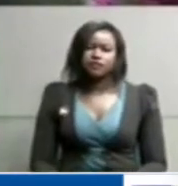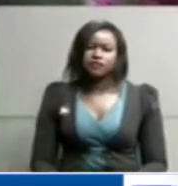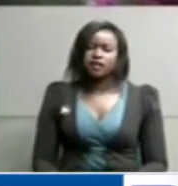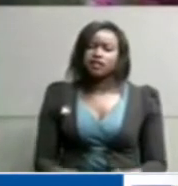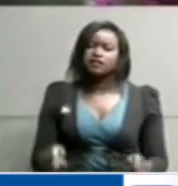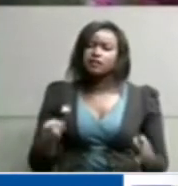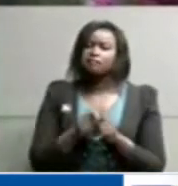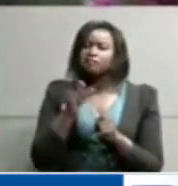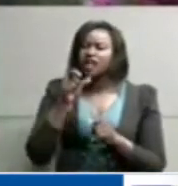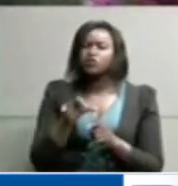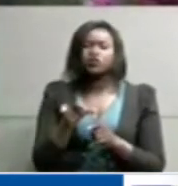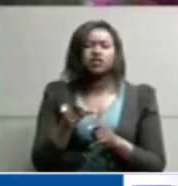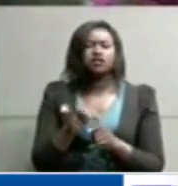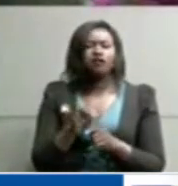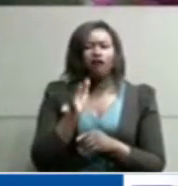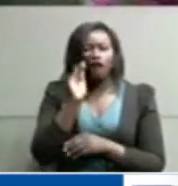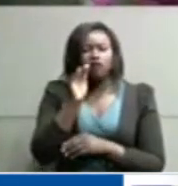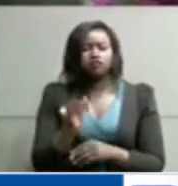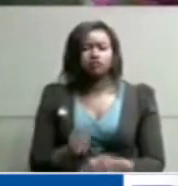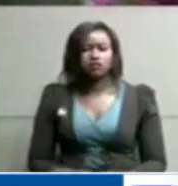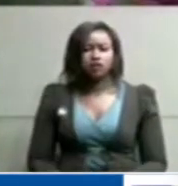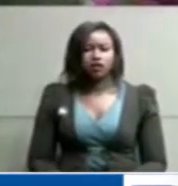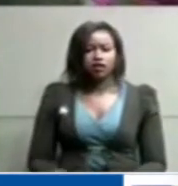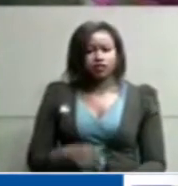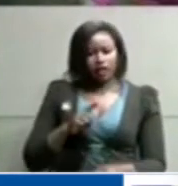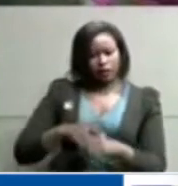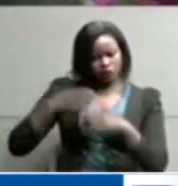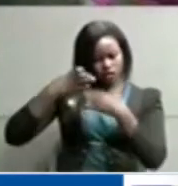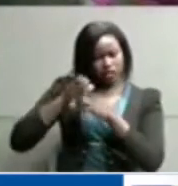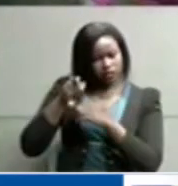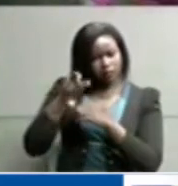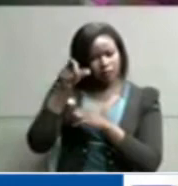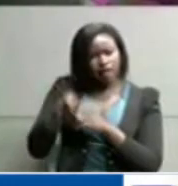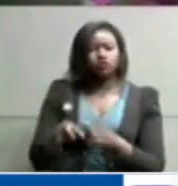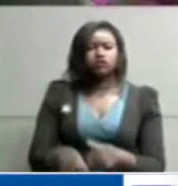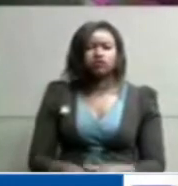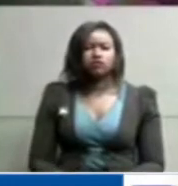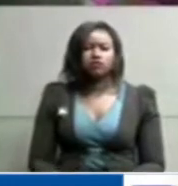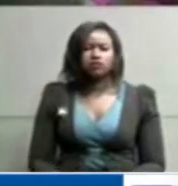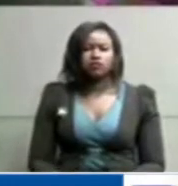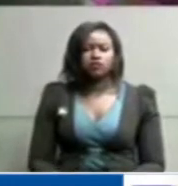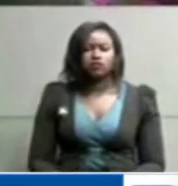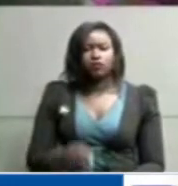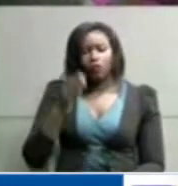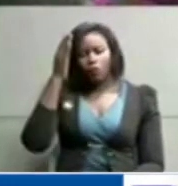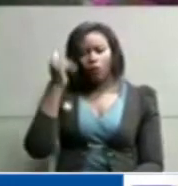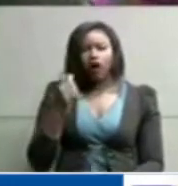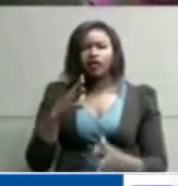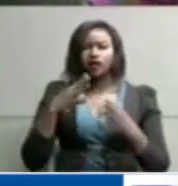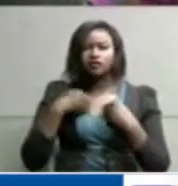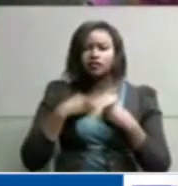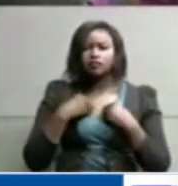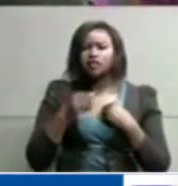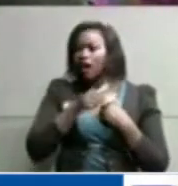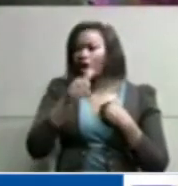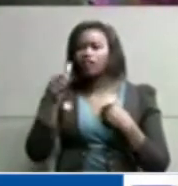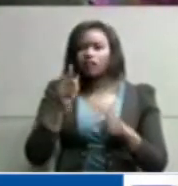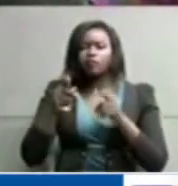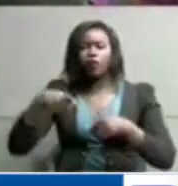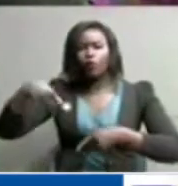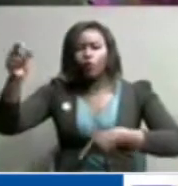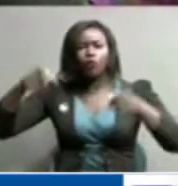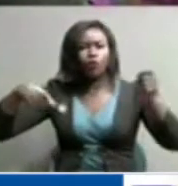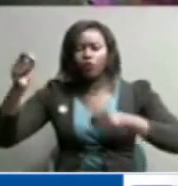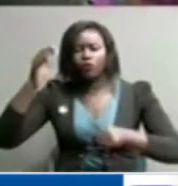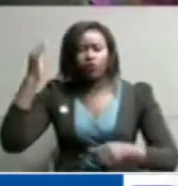that when we tested this person, why did you let everybody go away? That